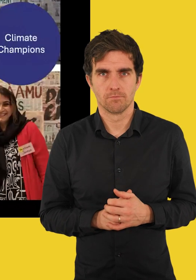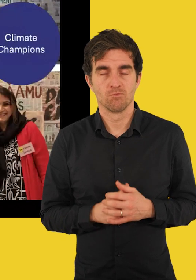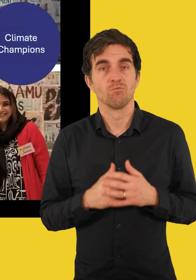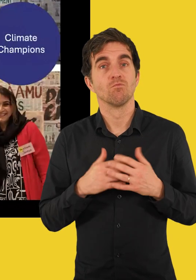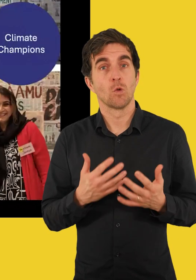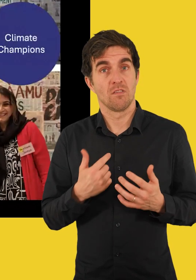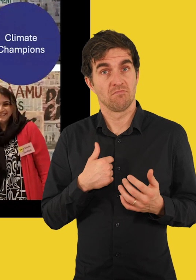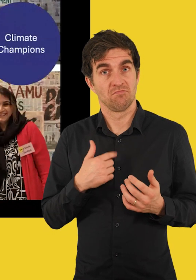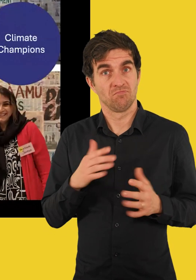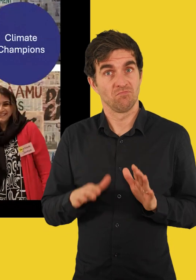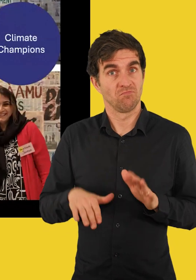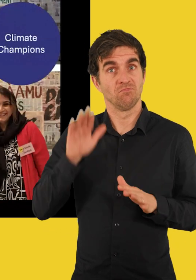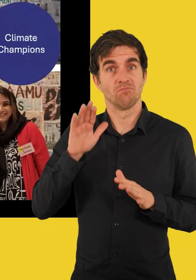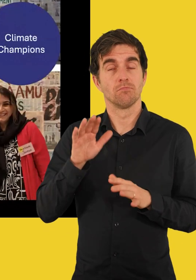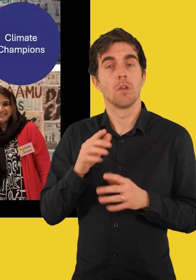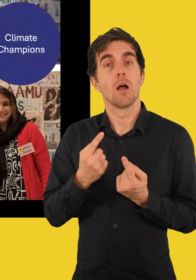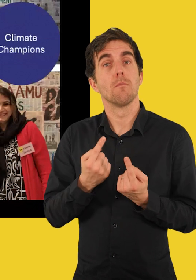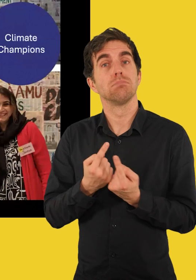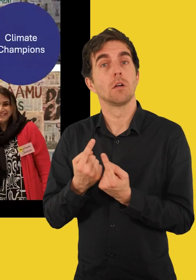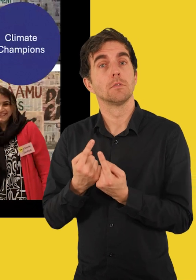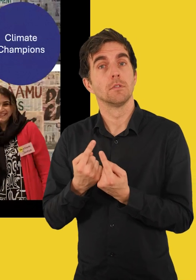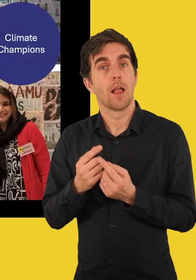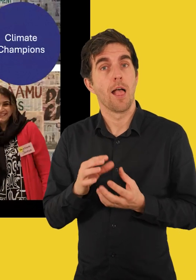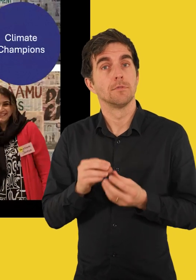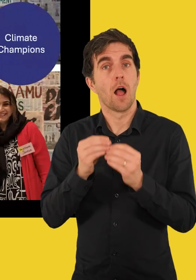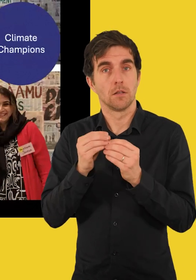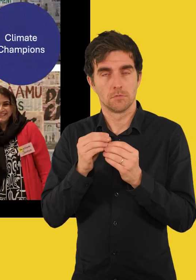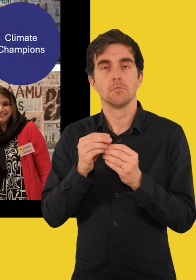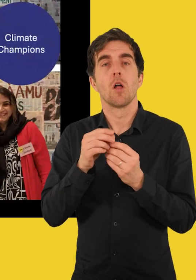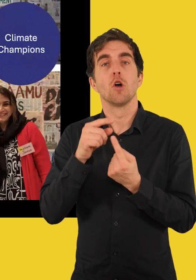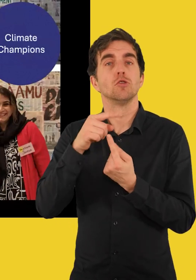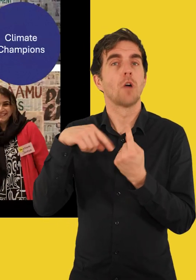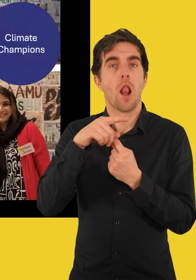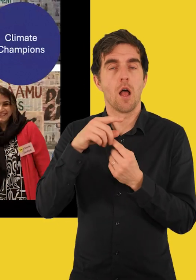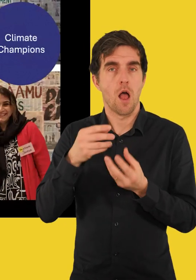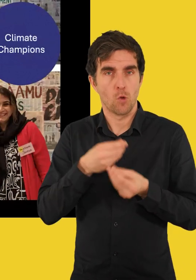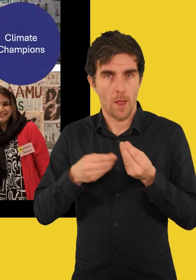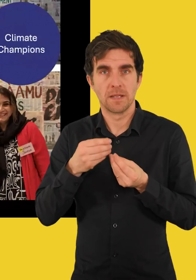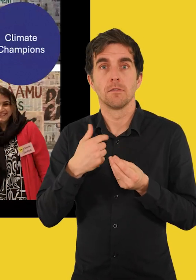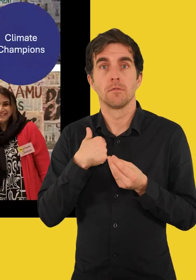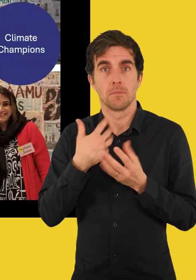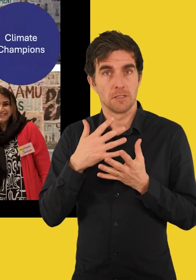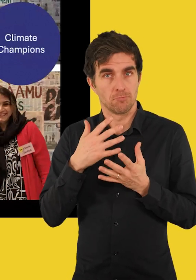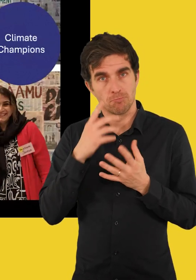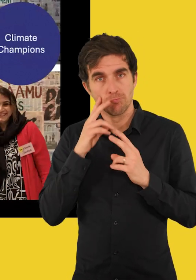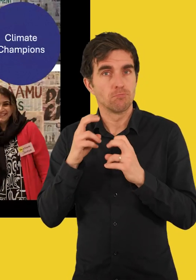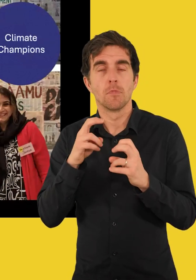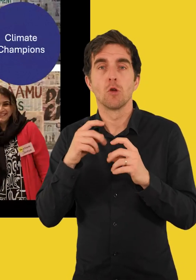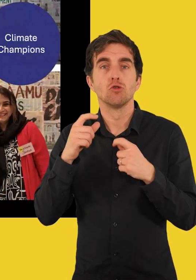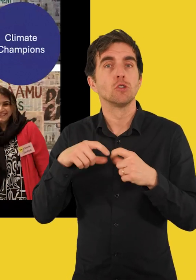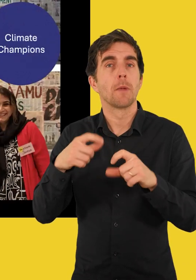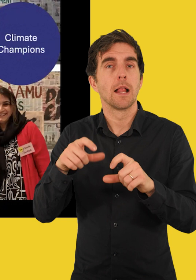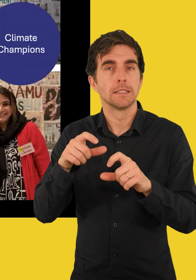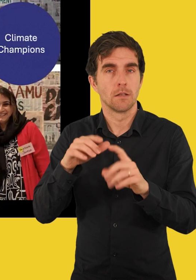So I have background in product design as well as circular economy. So I explored the Sustainable Development Goals